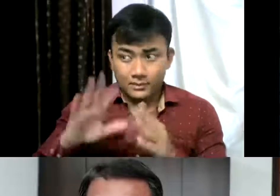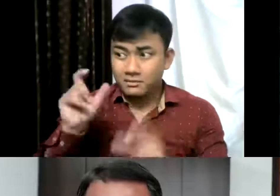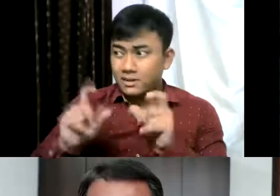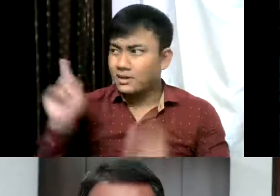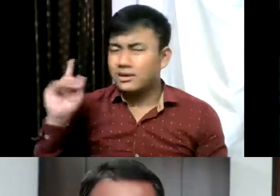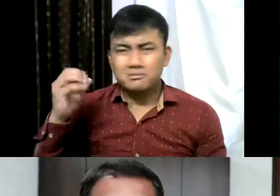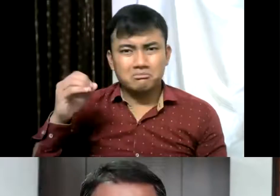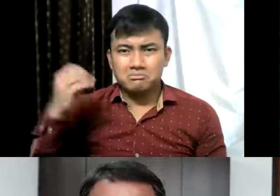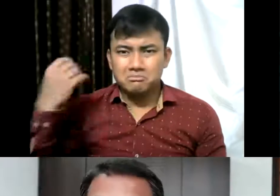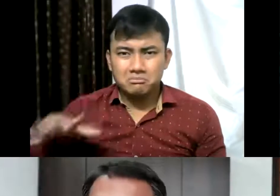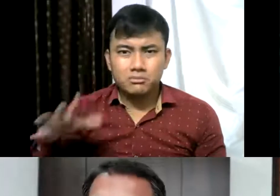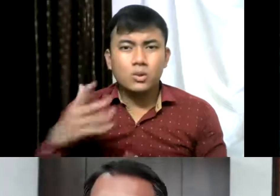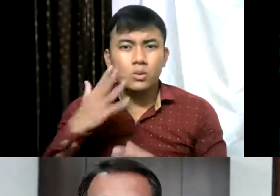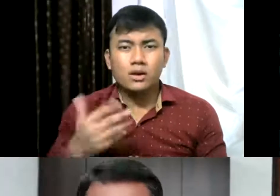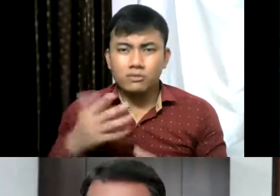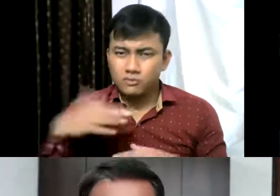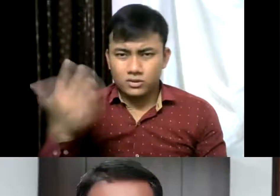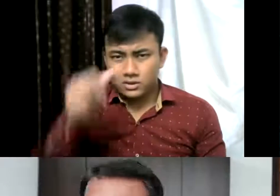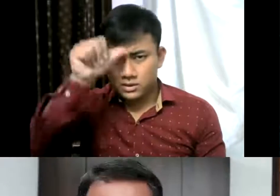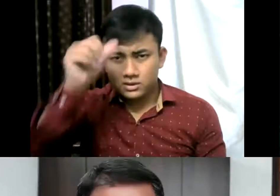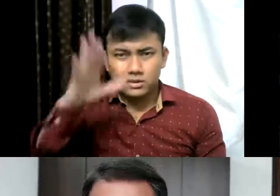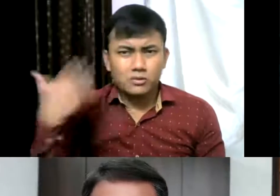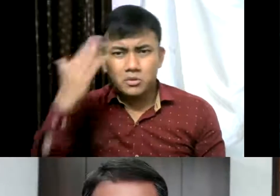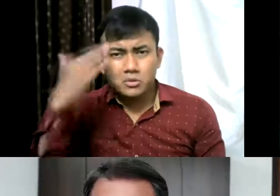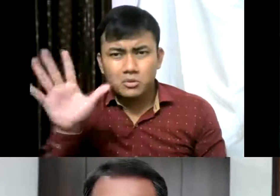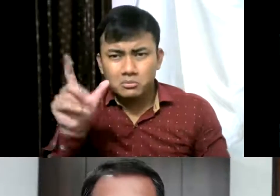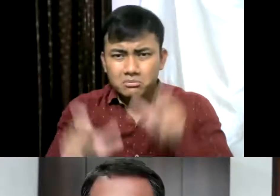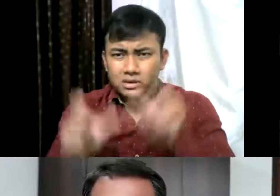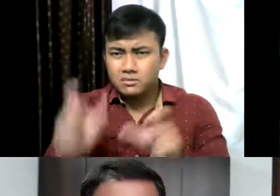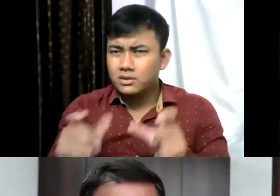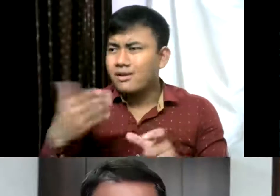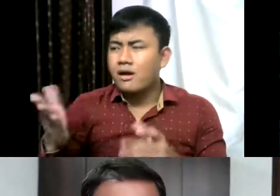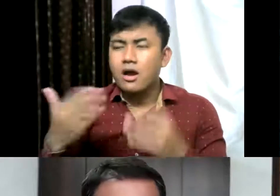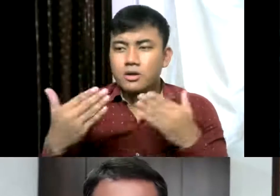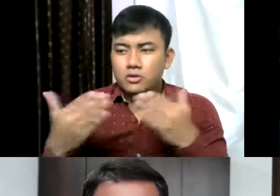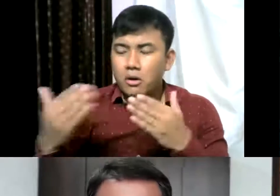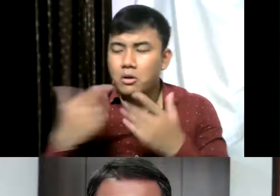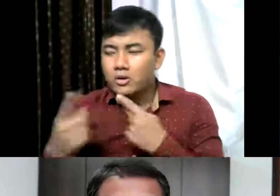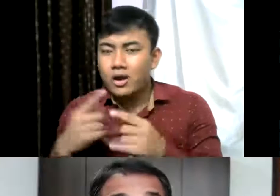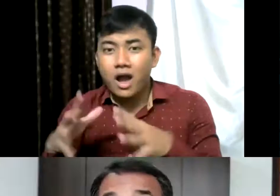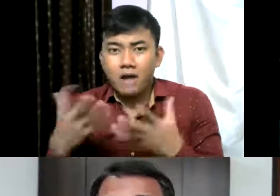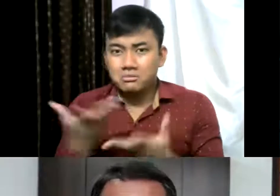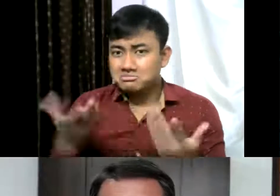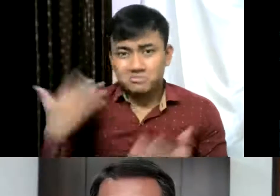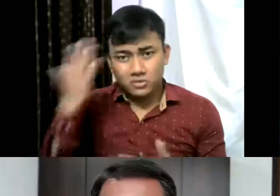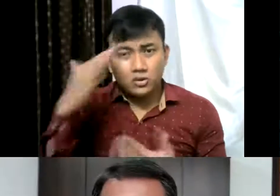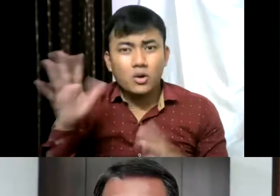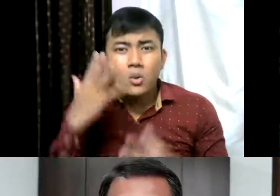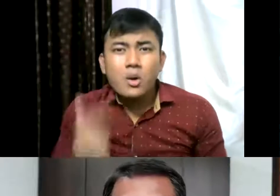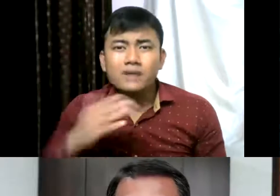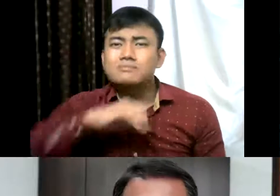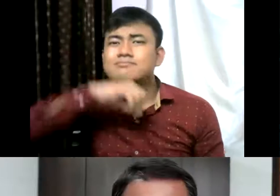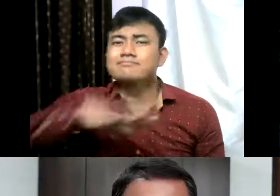as Indians, we just don't know how to date. We don't have dating etiquette. It is not imparted to us. It's not taught to us. We are not a dating